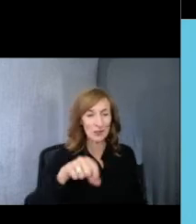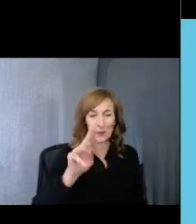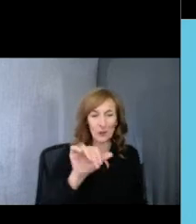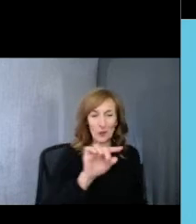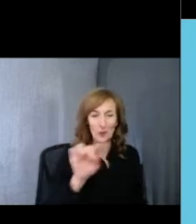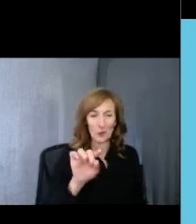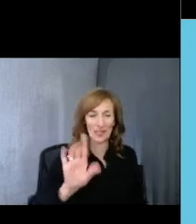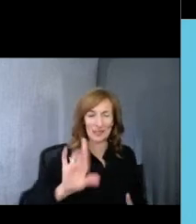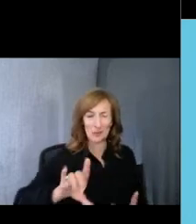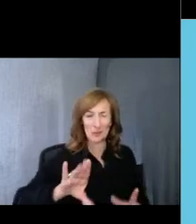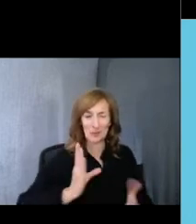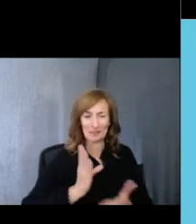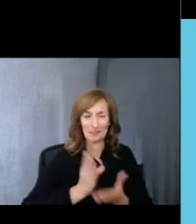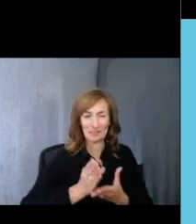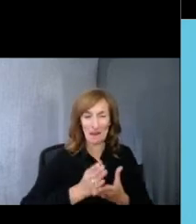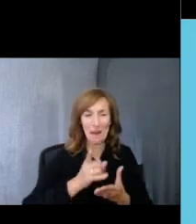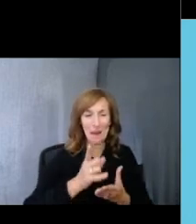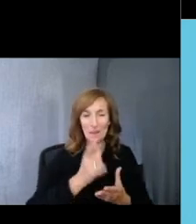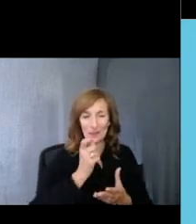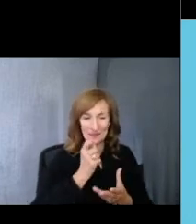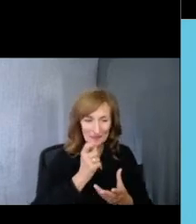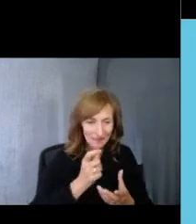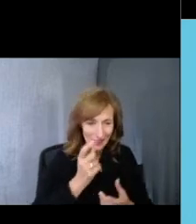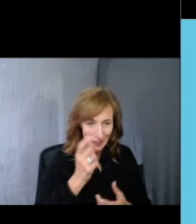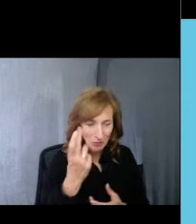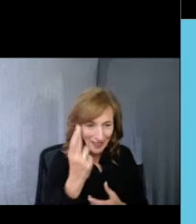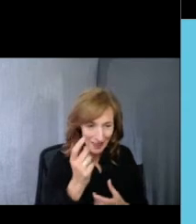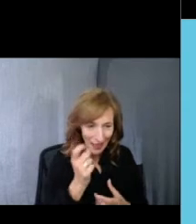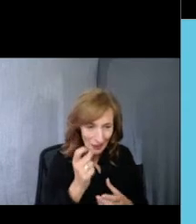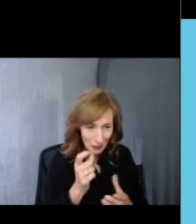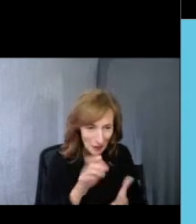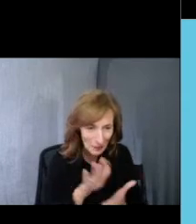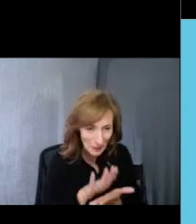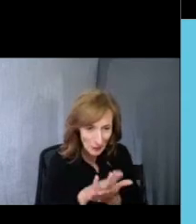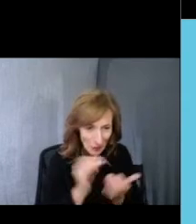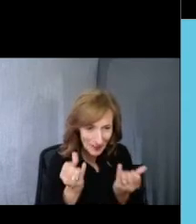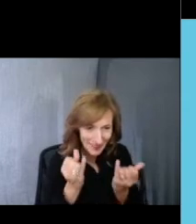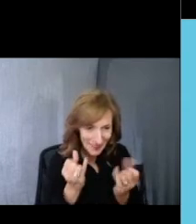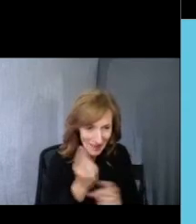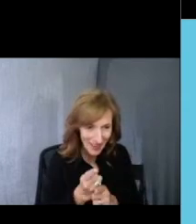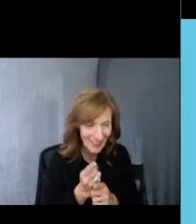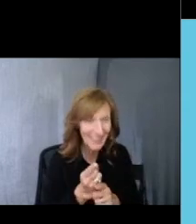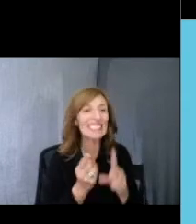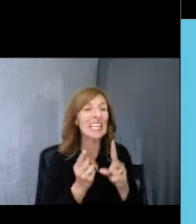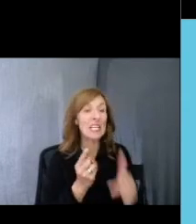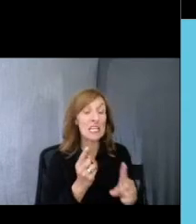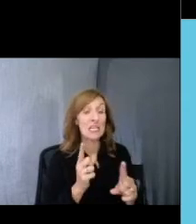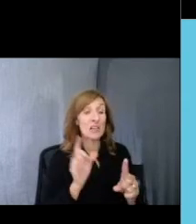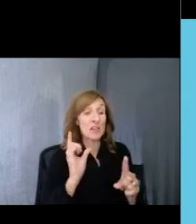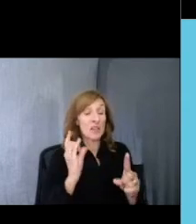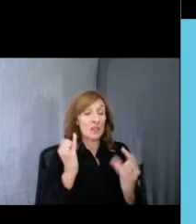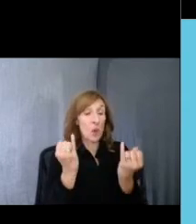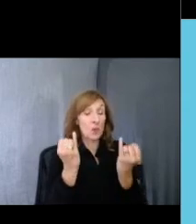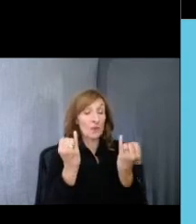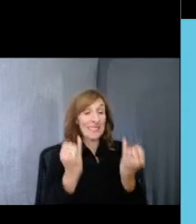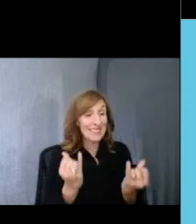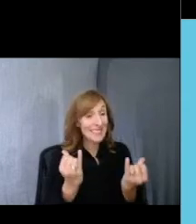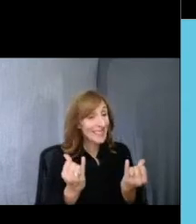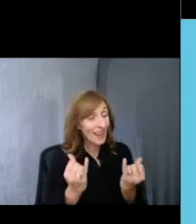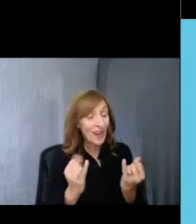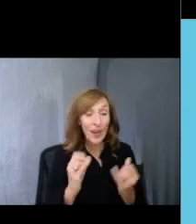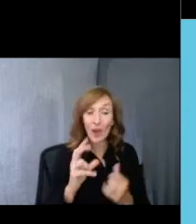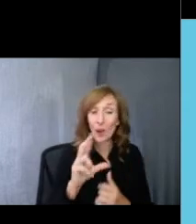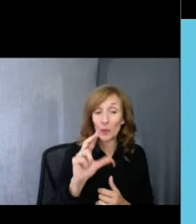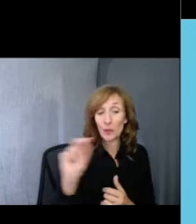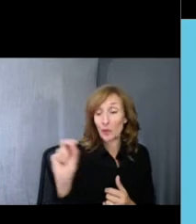So diagnosis of chronic kidney disease, and this has changed a lot, I think, in the last 30 or 40 years. I hate to say, when I graduated from vet school